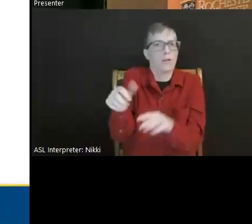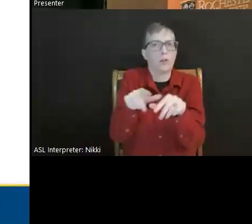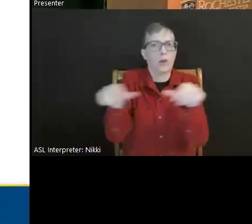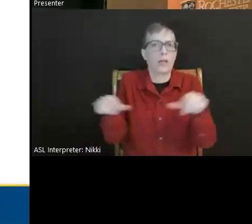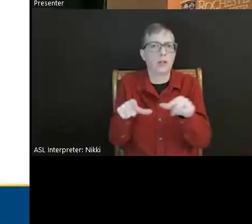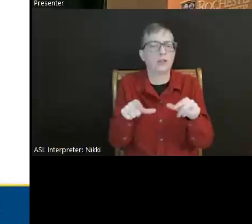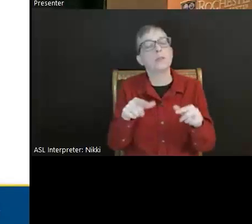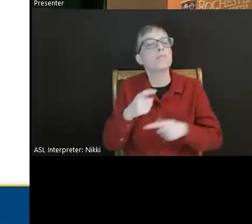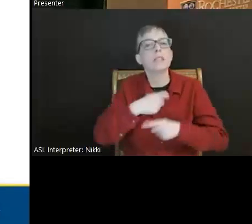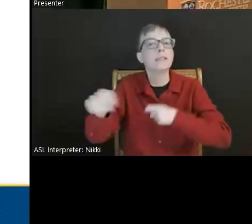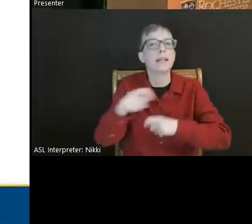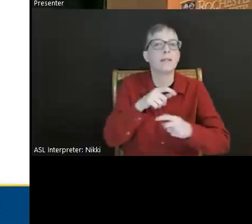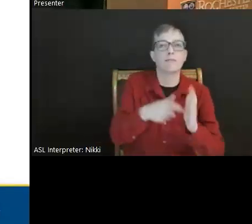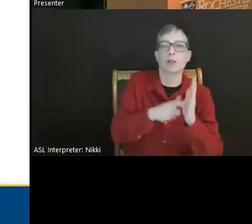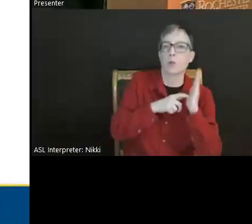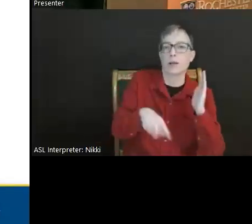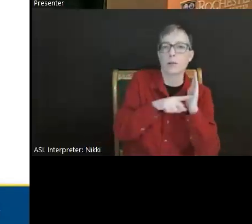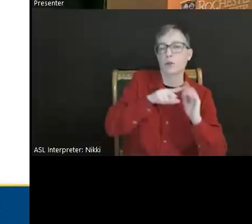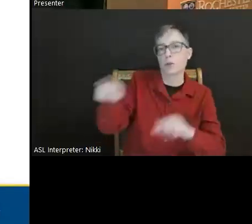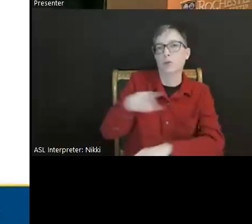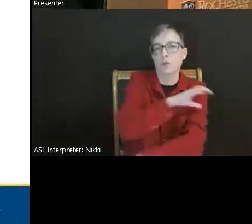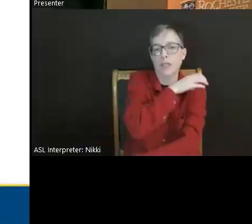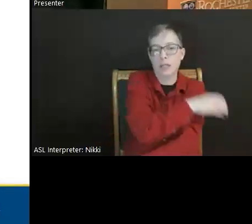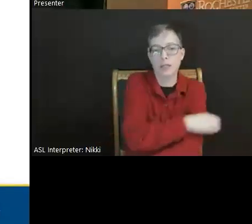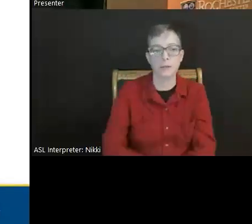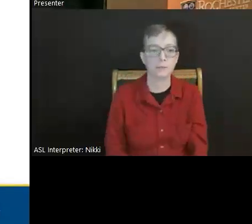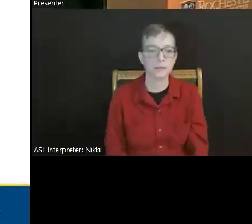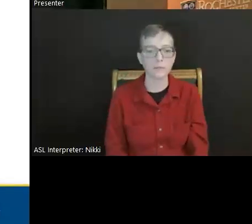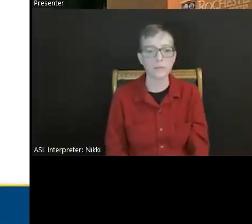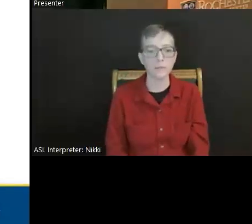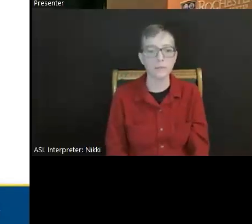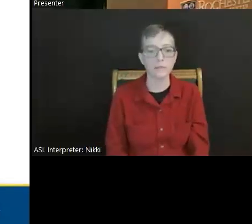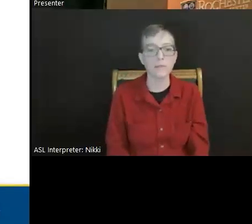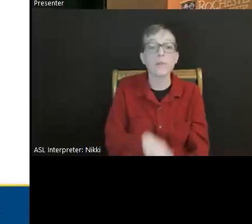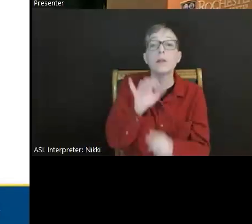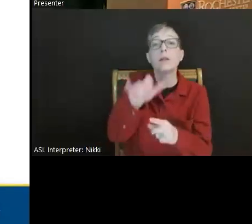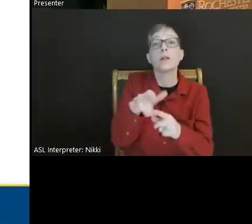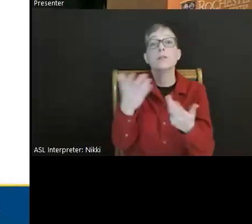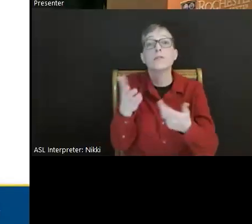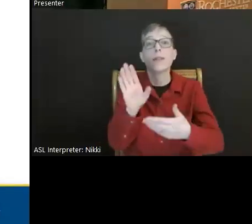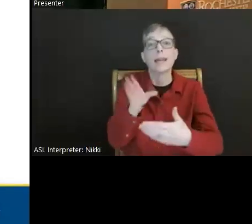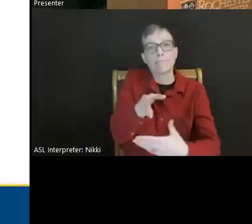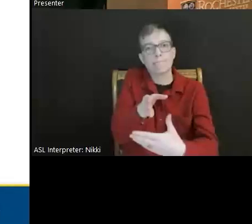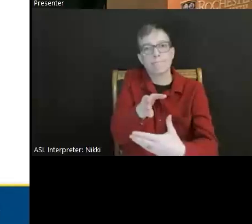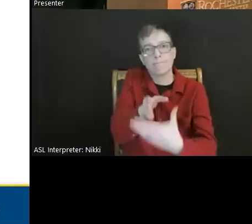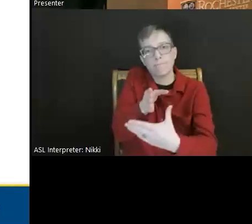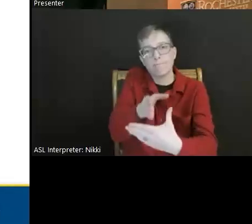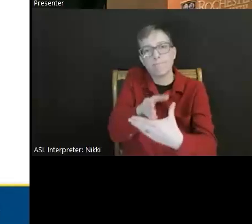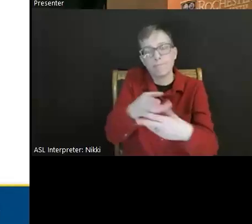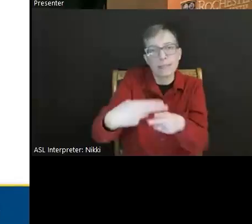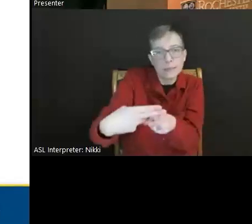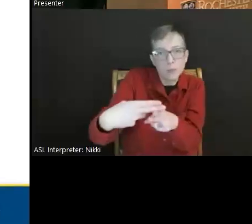Community Ties was envisioned as this intermediate level of care, allowing patients to more gradually step down from